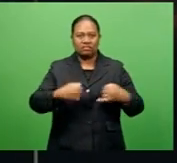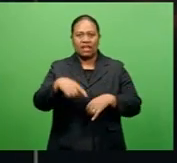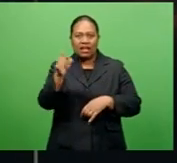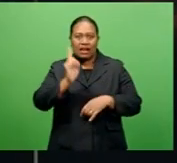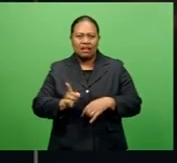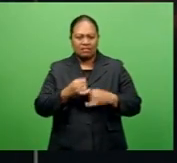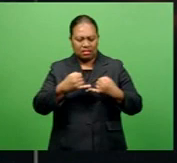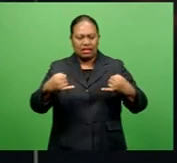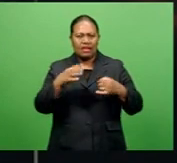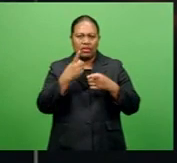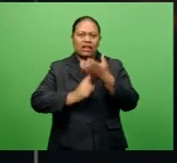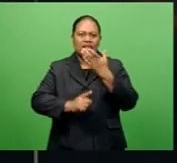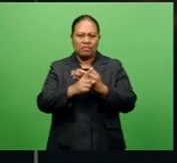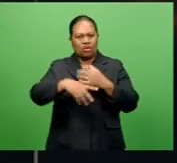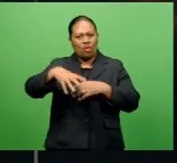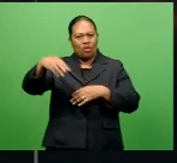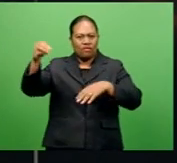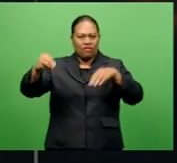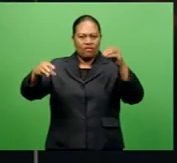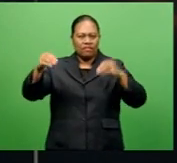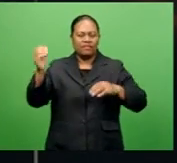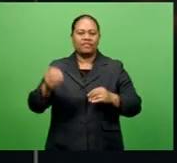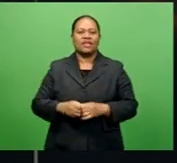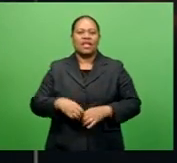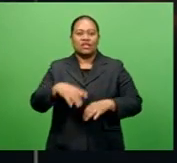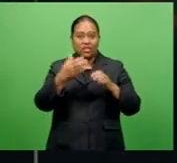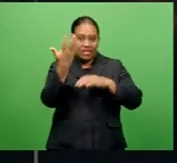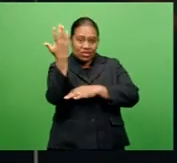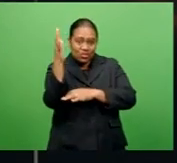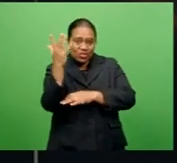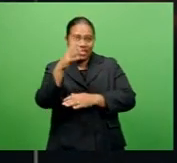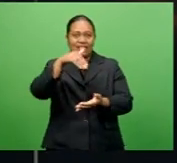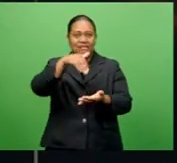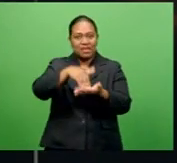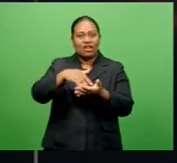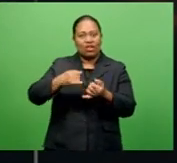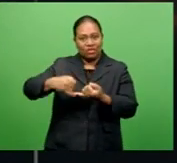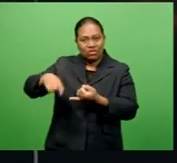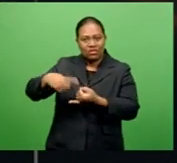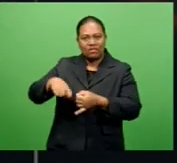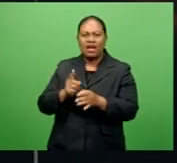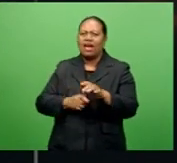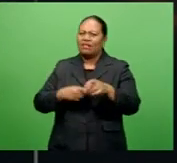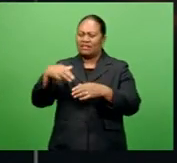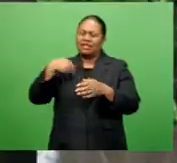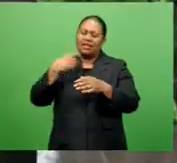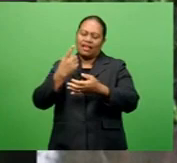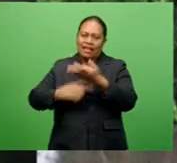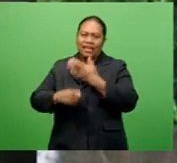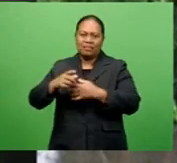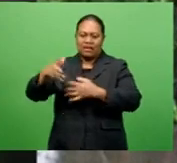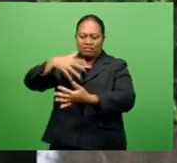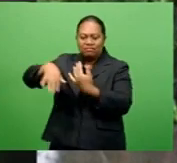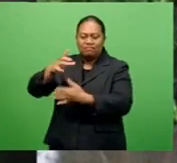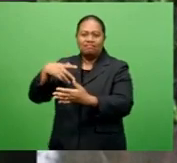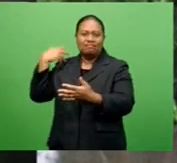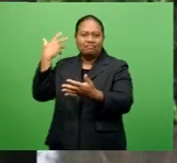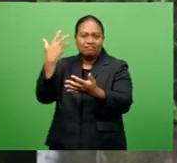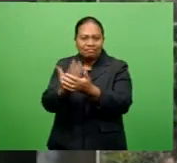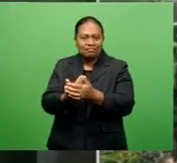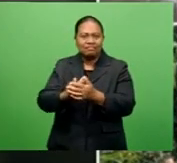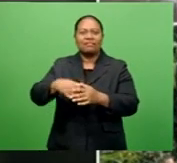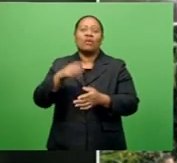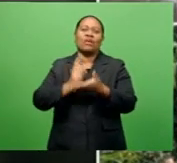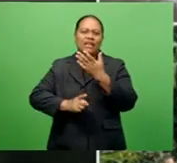areas. The famous Ibi tree in the heart of Suva, which has withstood many cyclones, succumbed to the strong